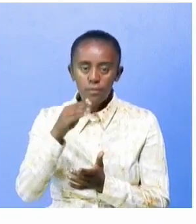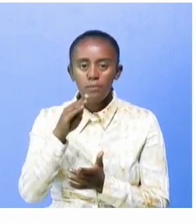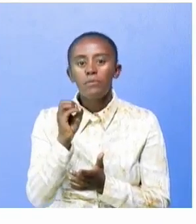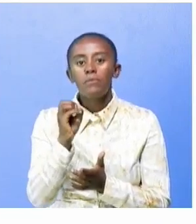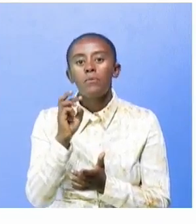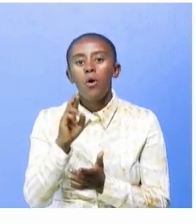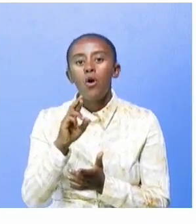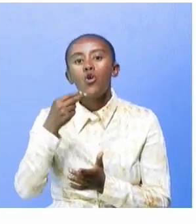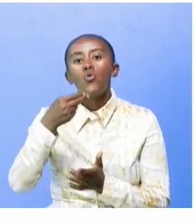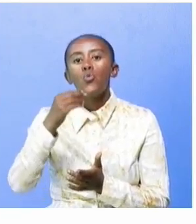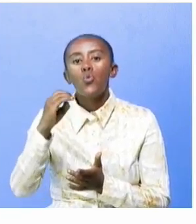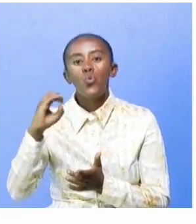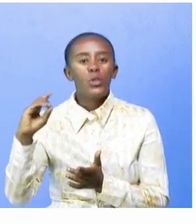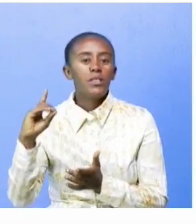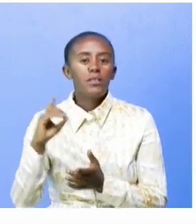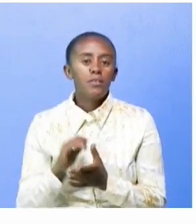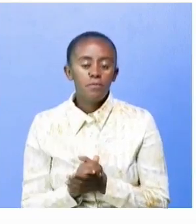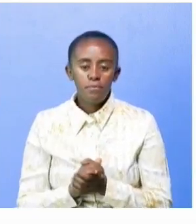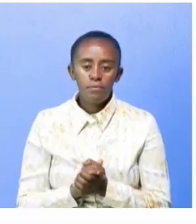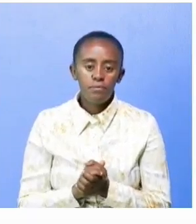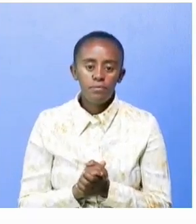Neighborhood.